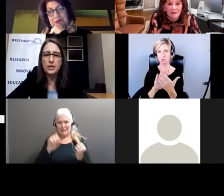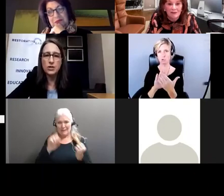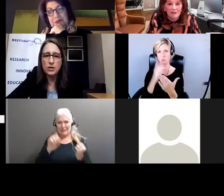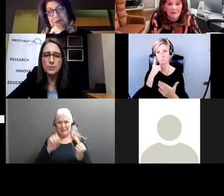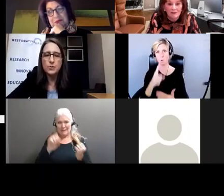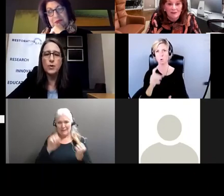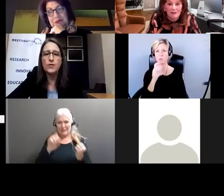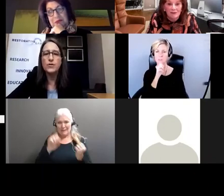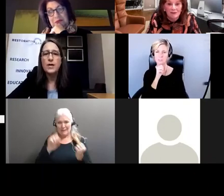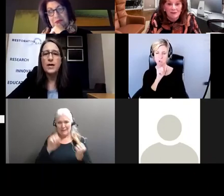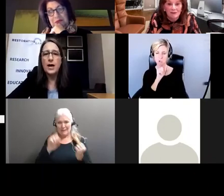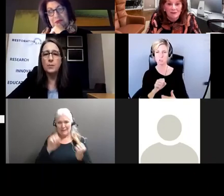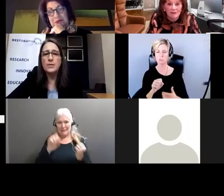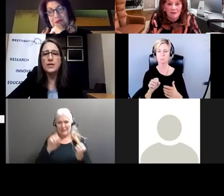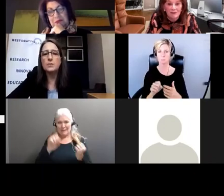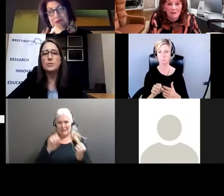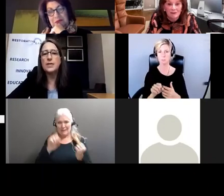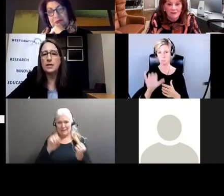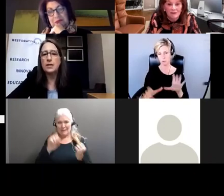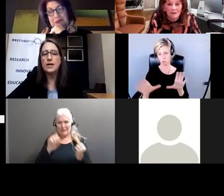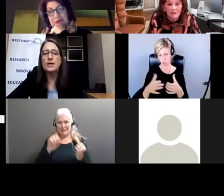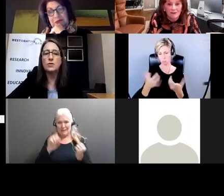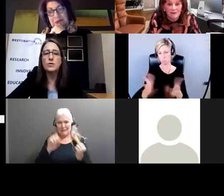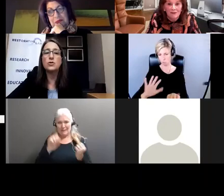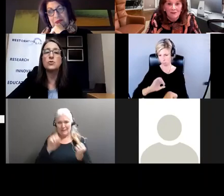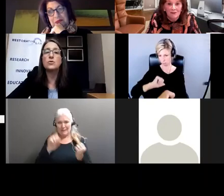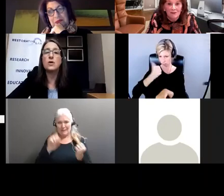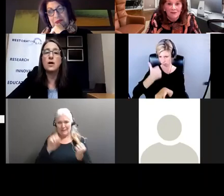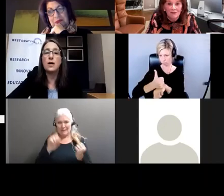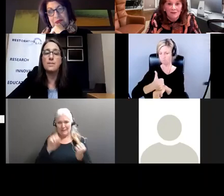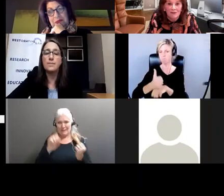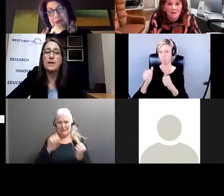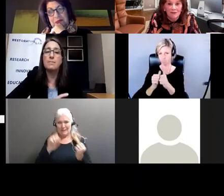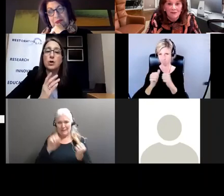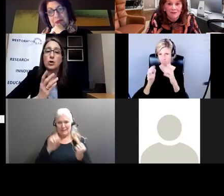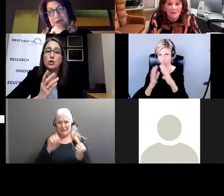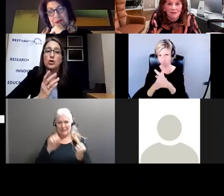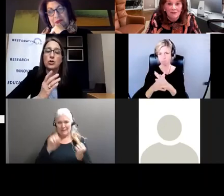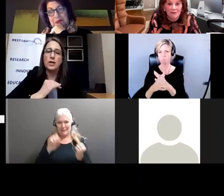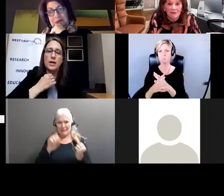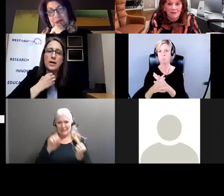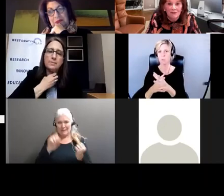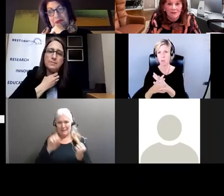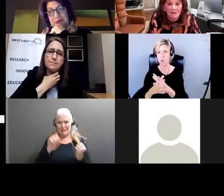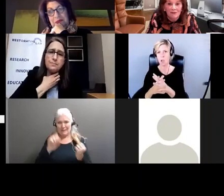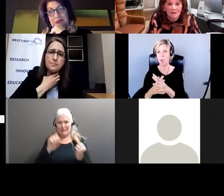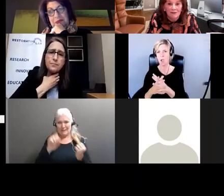some relationships with adult protection, particularly as those issues emerge